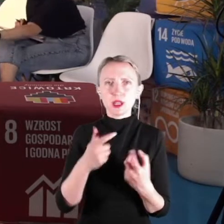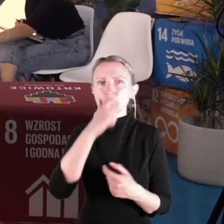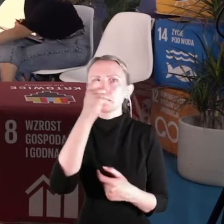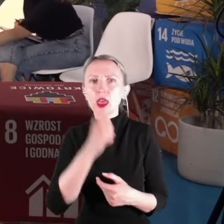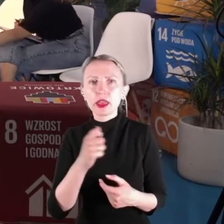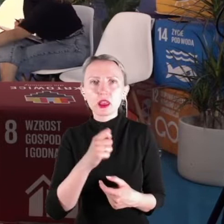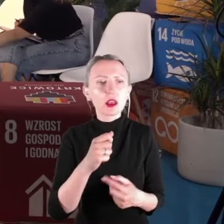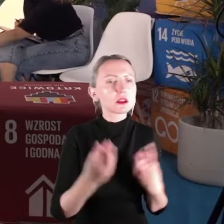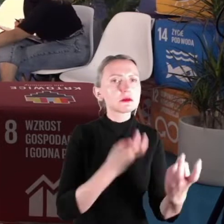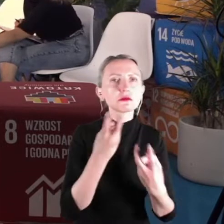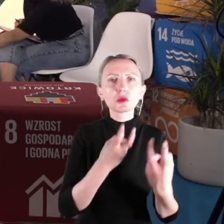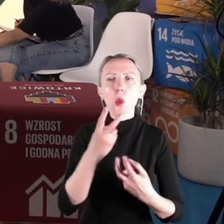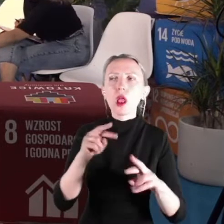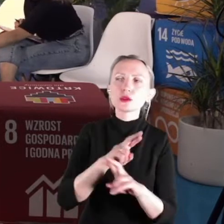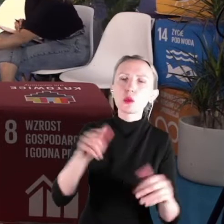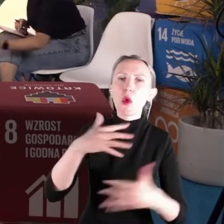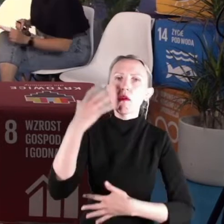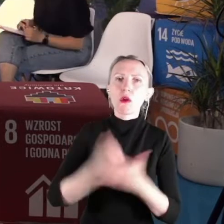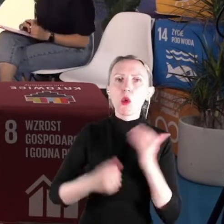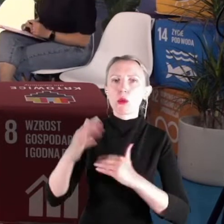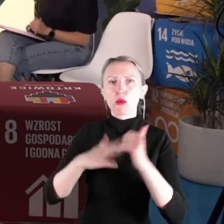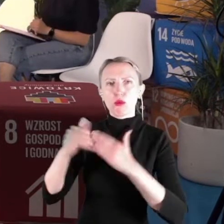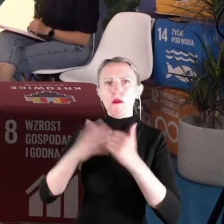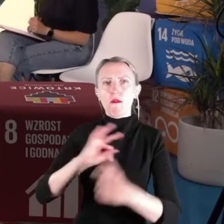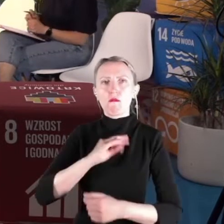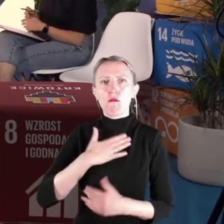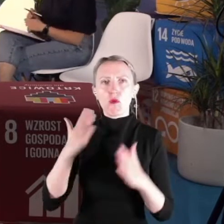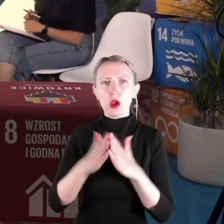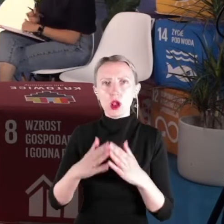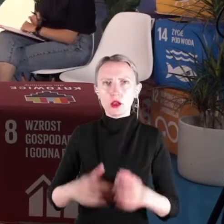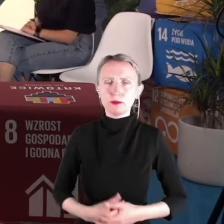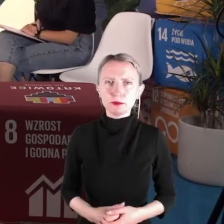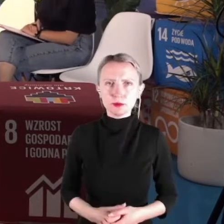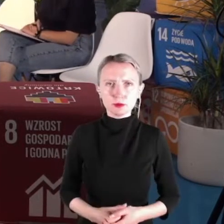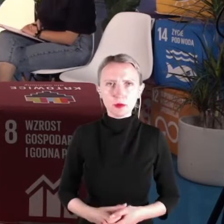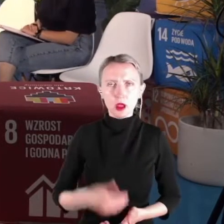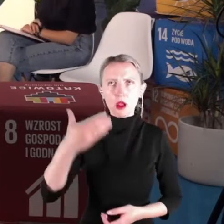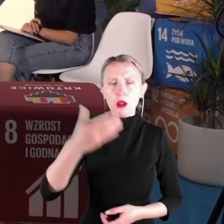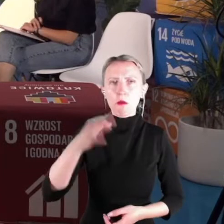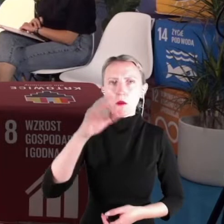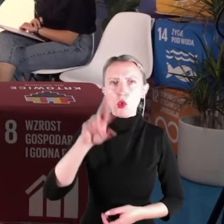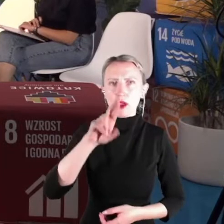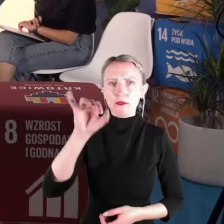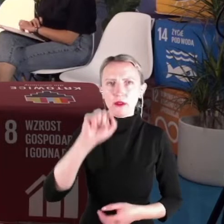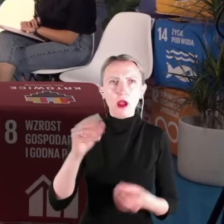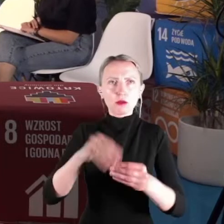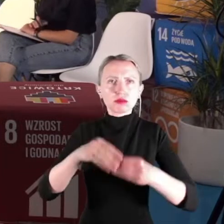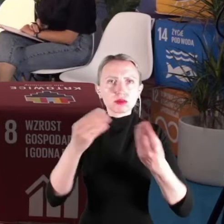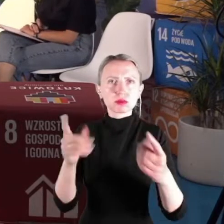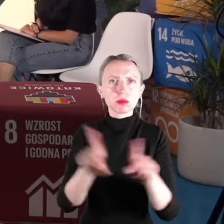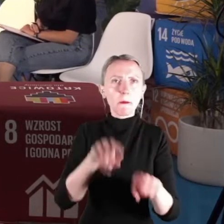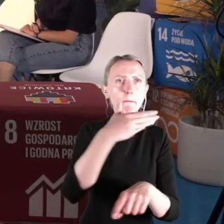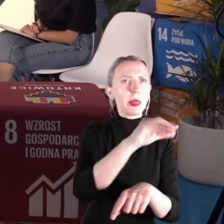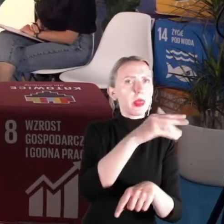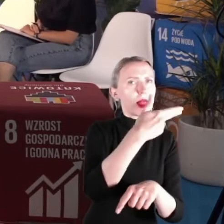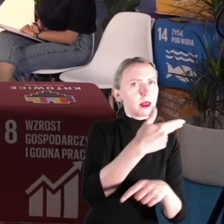to recycle for a living. With the rampant growth of Medellin, also Moravia grew faster and bigger. Despite extreme poverty, violence, and health problems